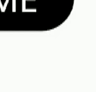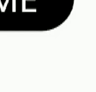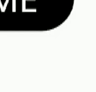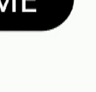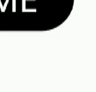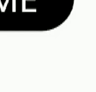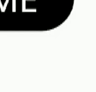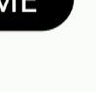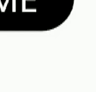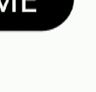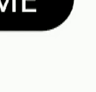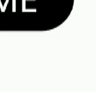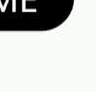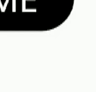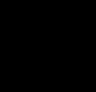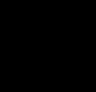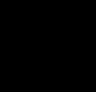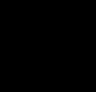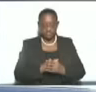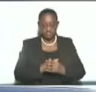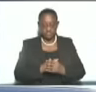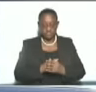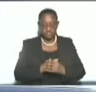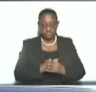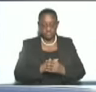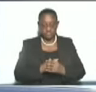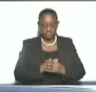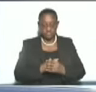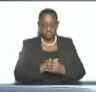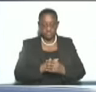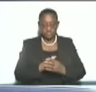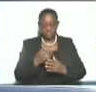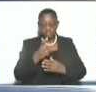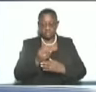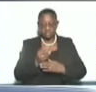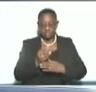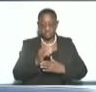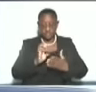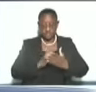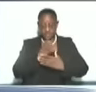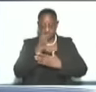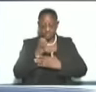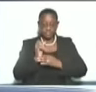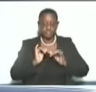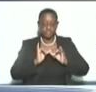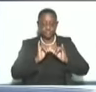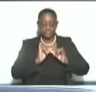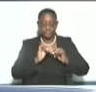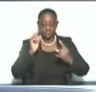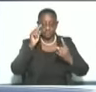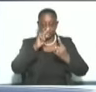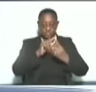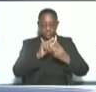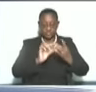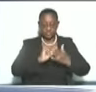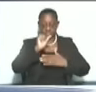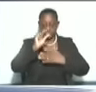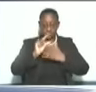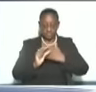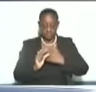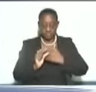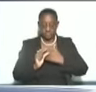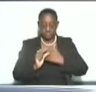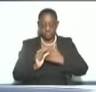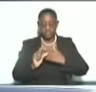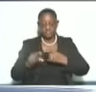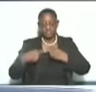Center of Freeport, Grand Bahama. The domestic economy maintained its growth during the month of August as a recovery from the